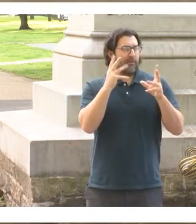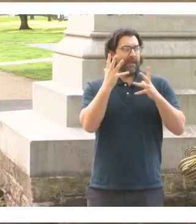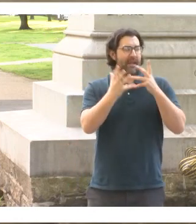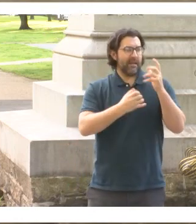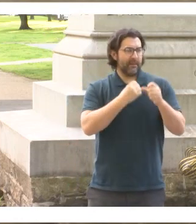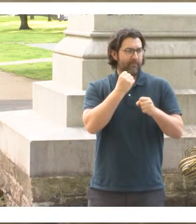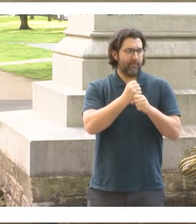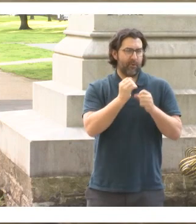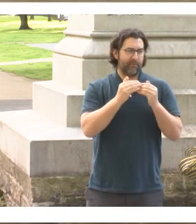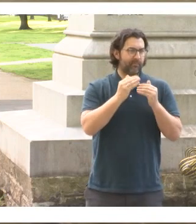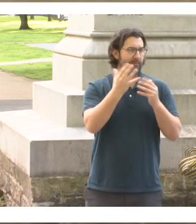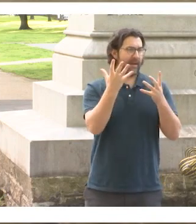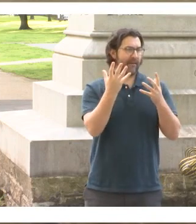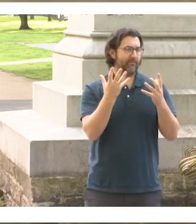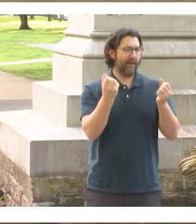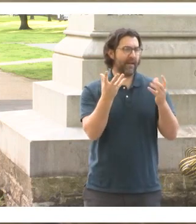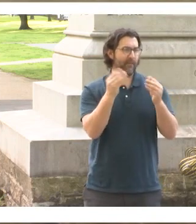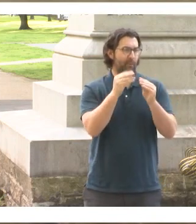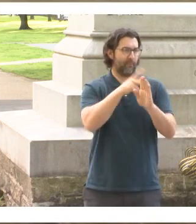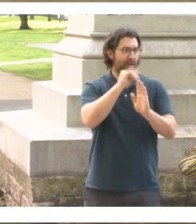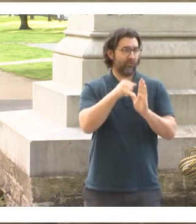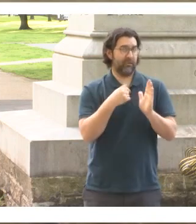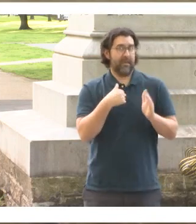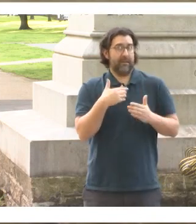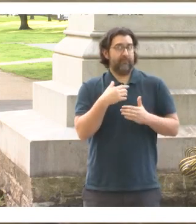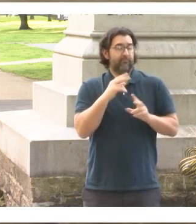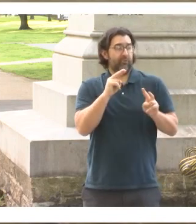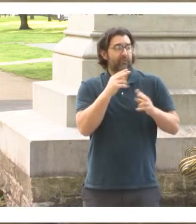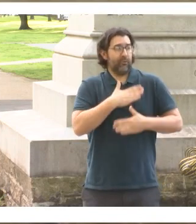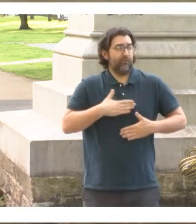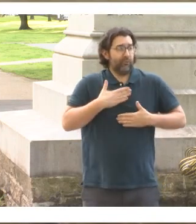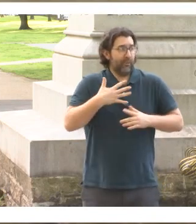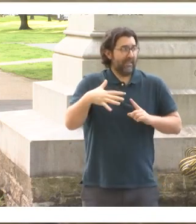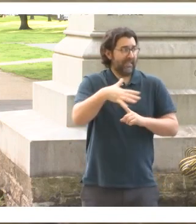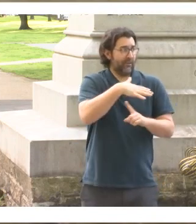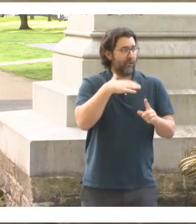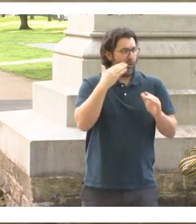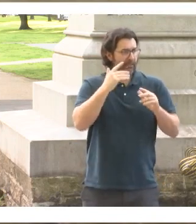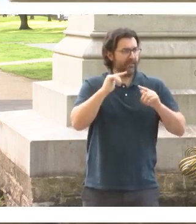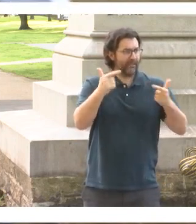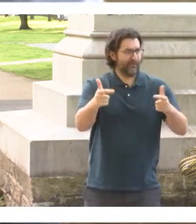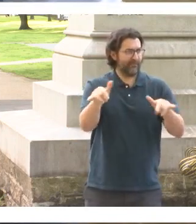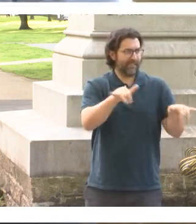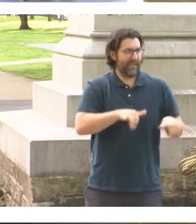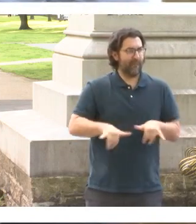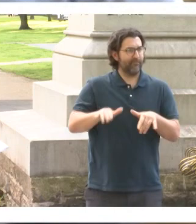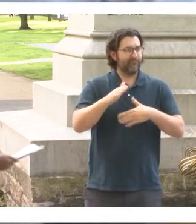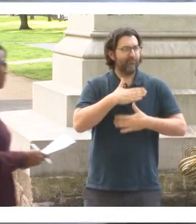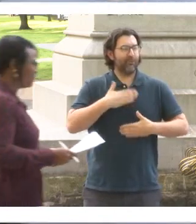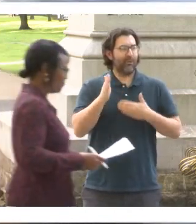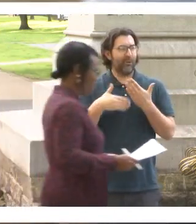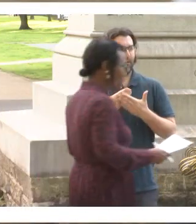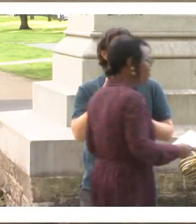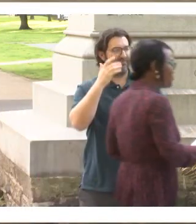these in the city of Pittsburgh. So I'm looking forward to enjoying this, and hopefully you all will as well. So thank you so much. Appreciate it.